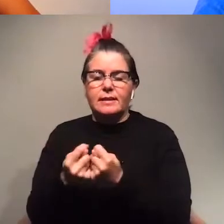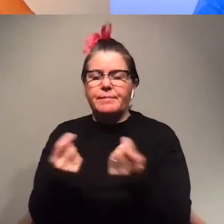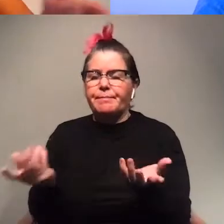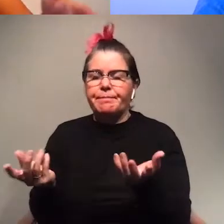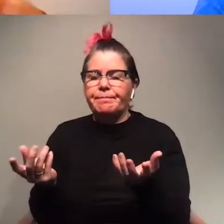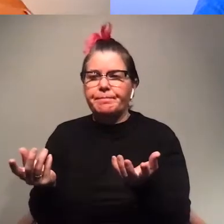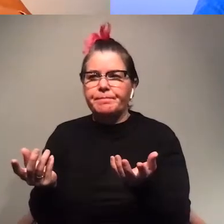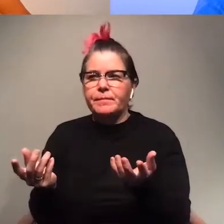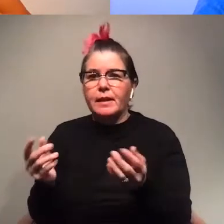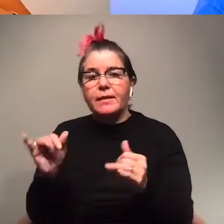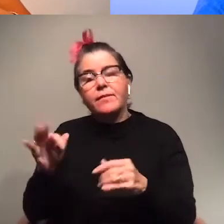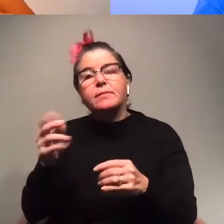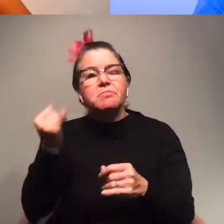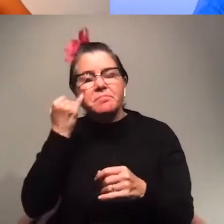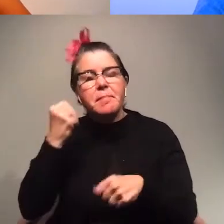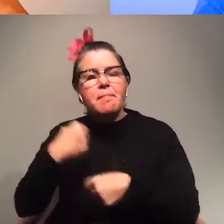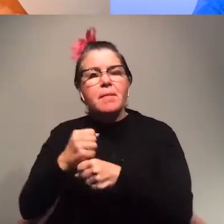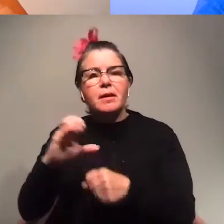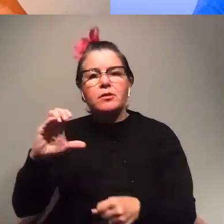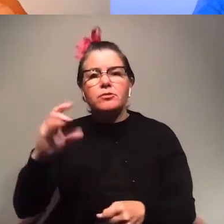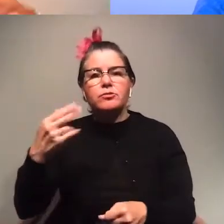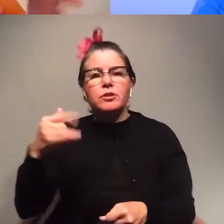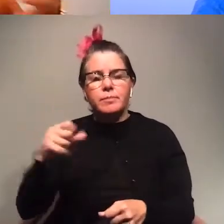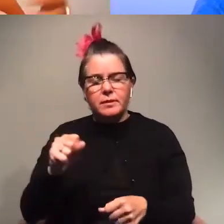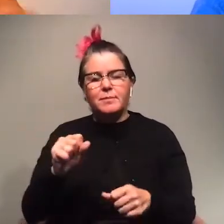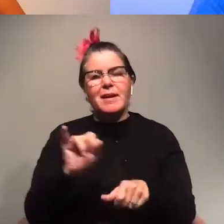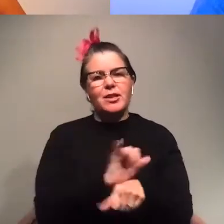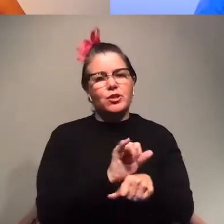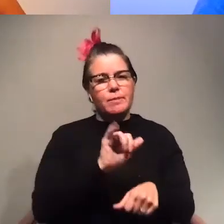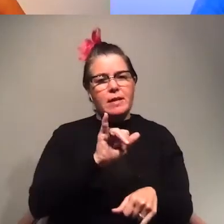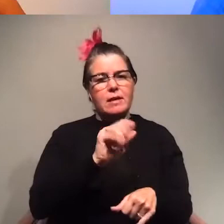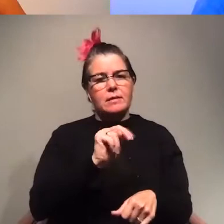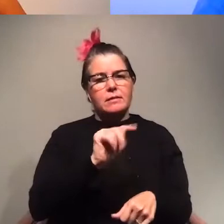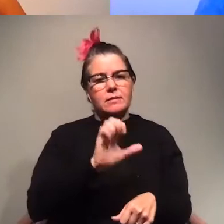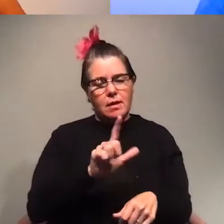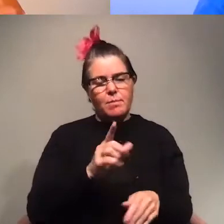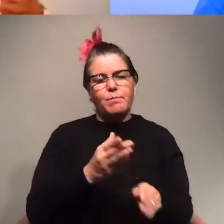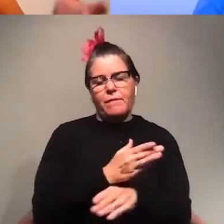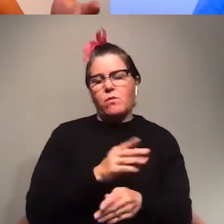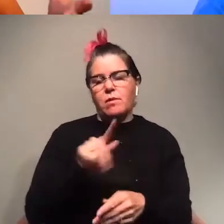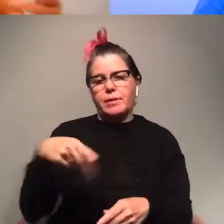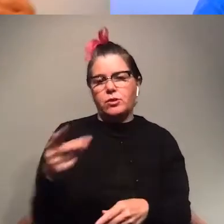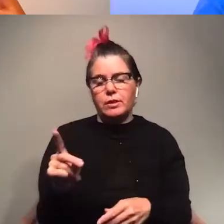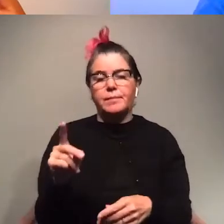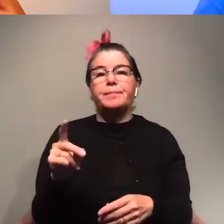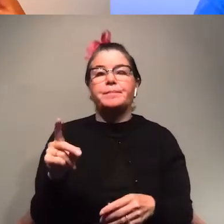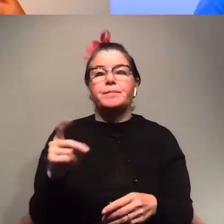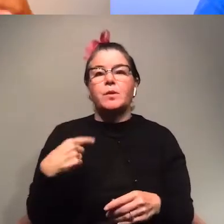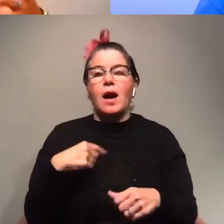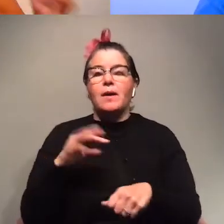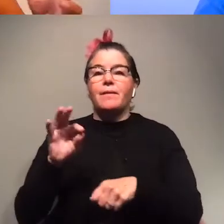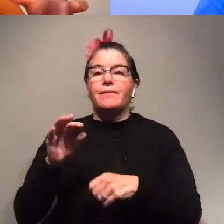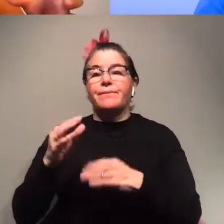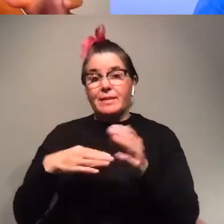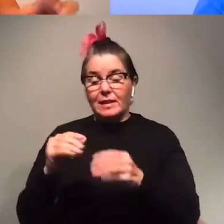making chips, like at Intel, I did an internship at Intel before I started at Duke. And so I was a facilities engineer, and I